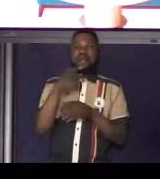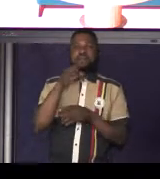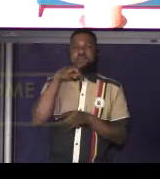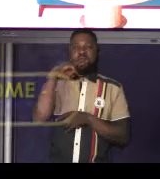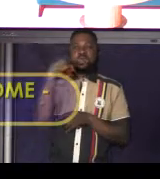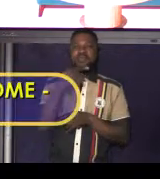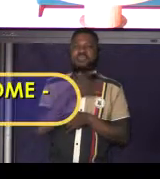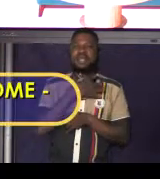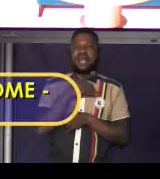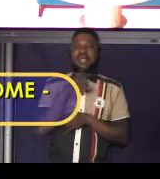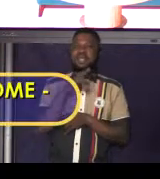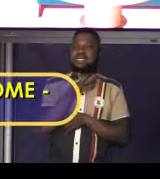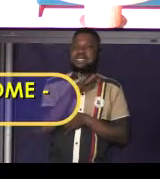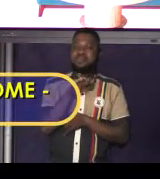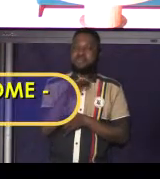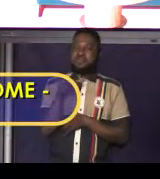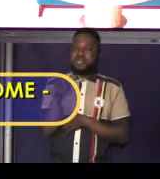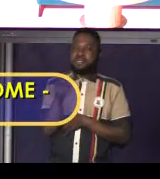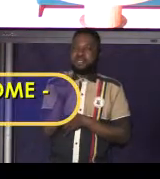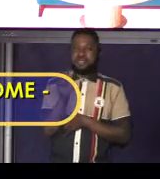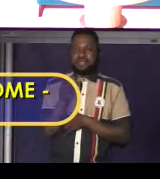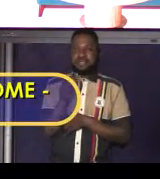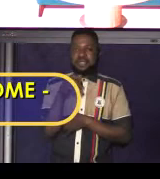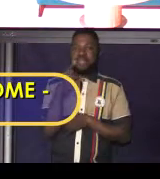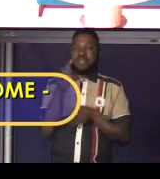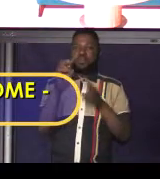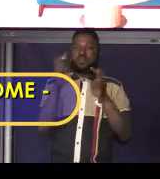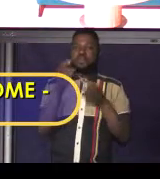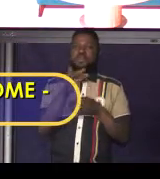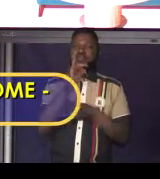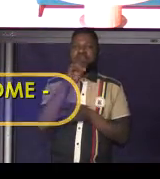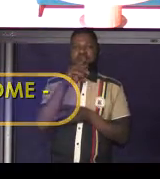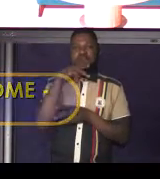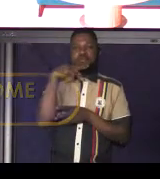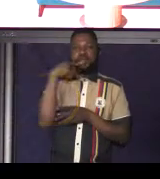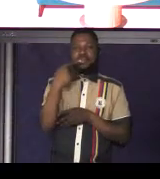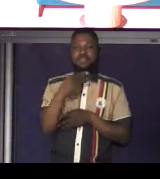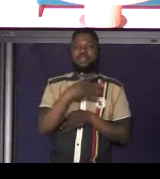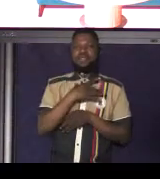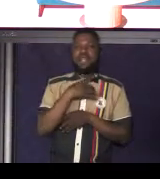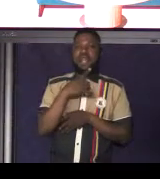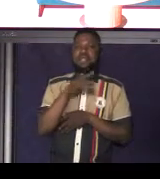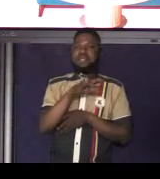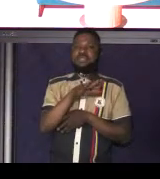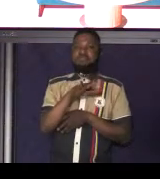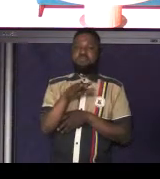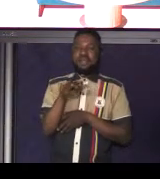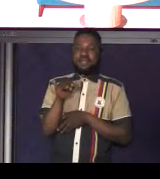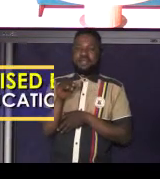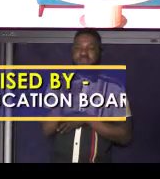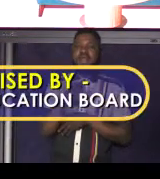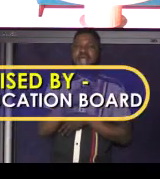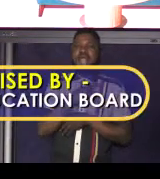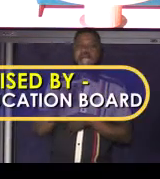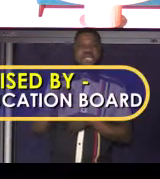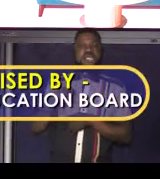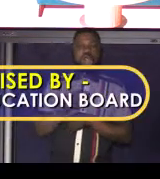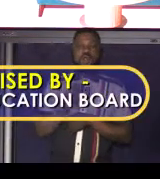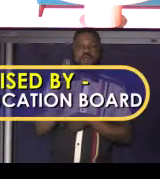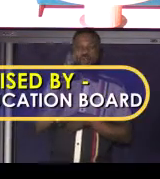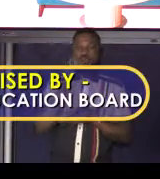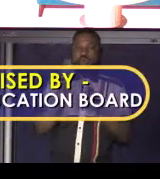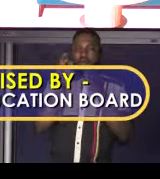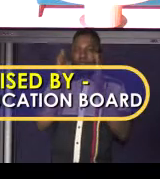at pronunciation and spelling. Yes, the topic is pronunciation and spelling. And we